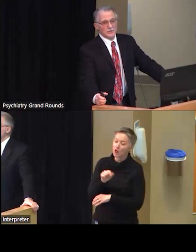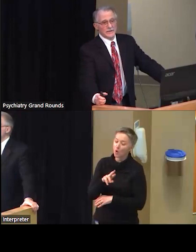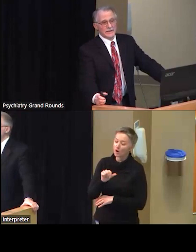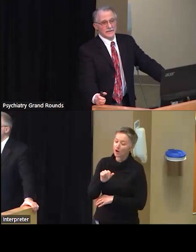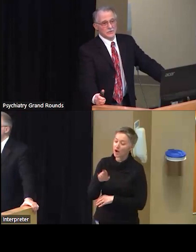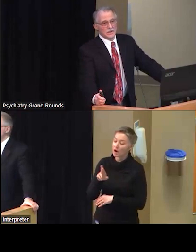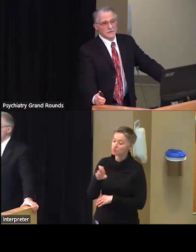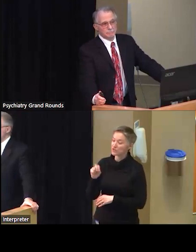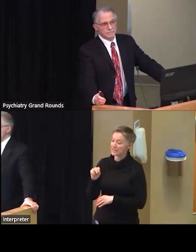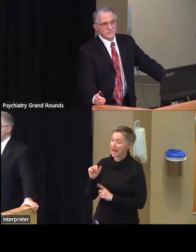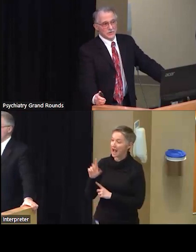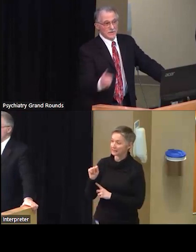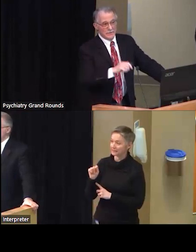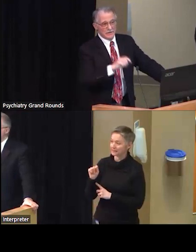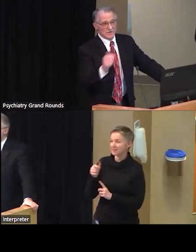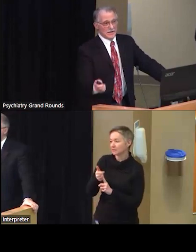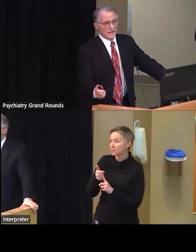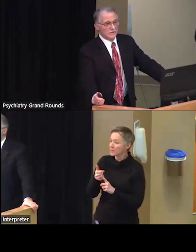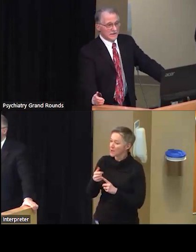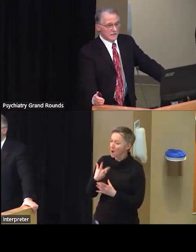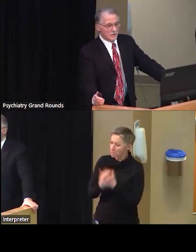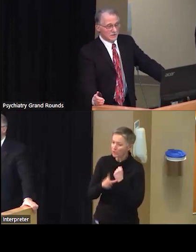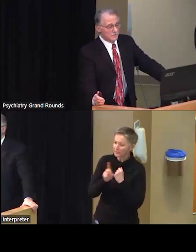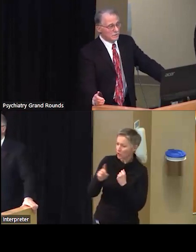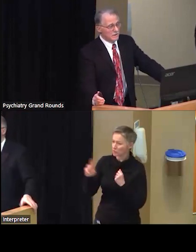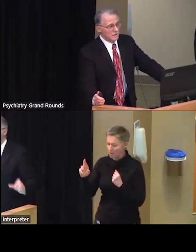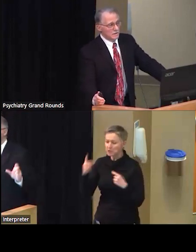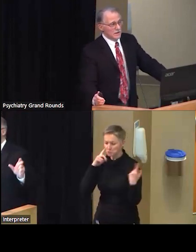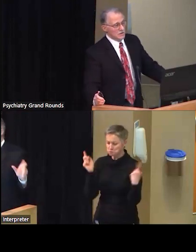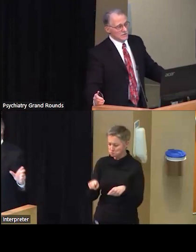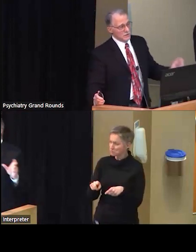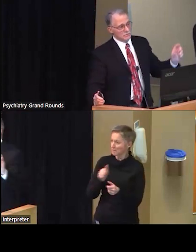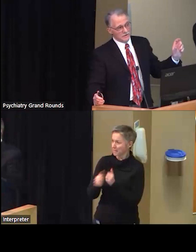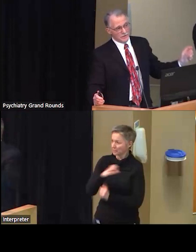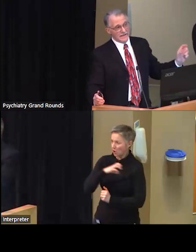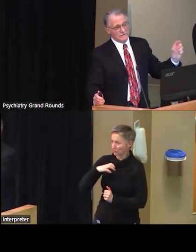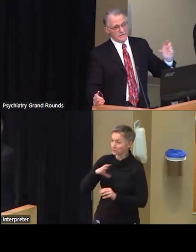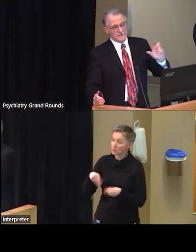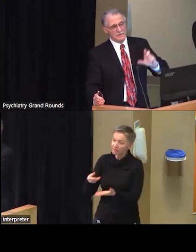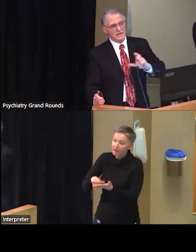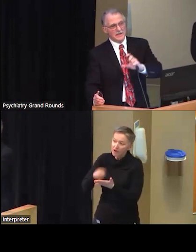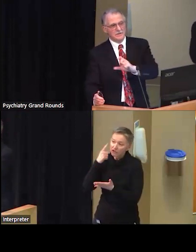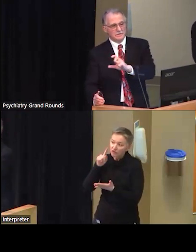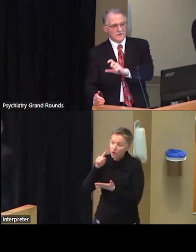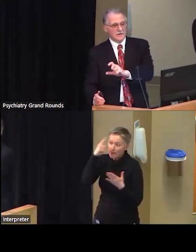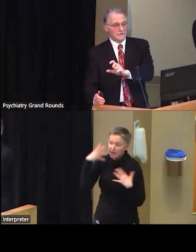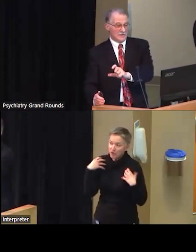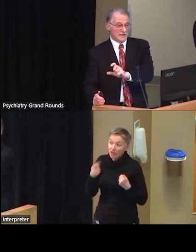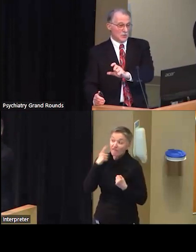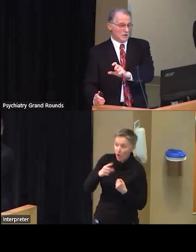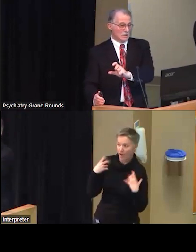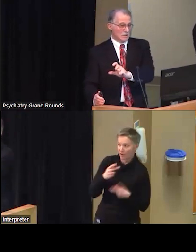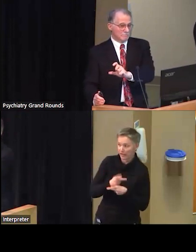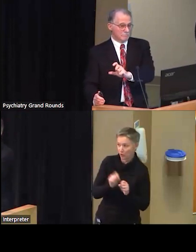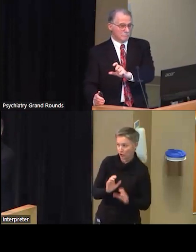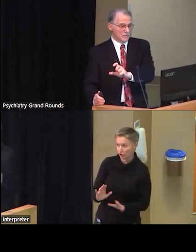The Lorna Breen Act was a bipartisan act of Congress that was for providing funds for the mental health of